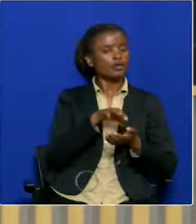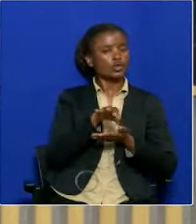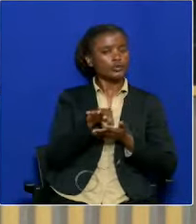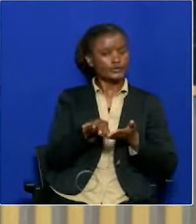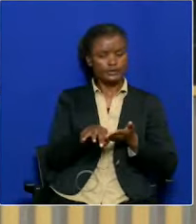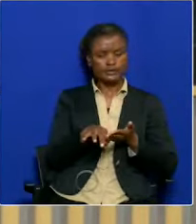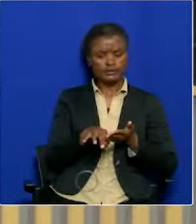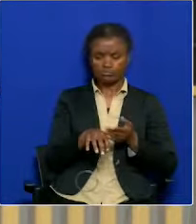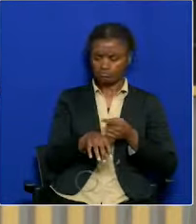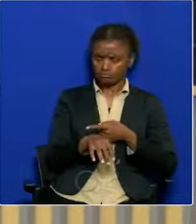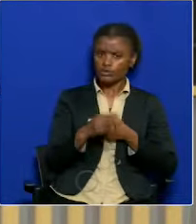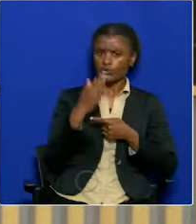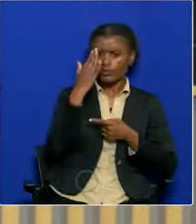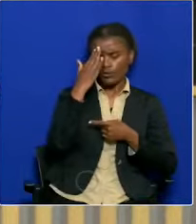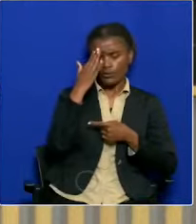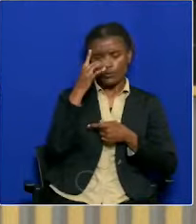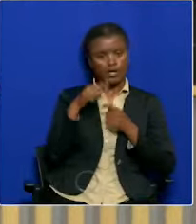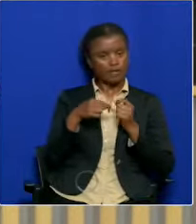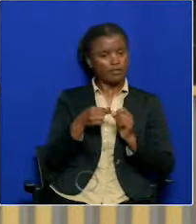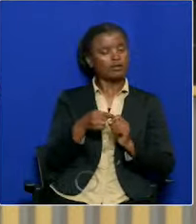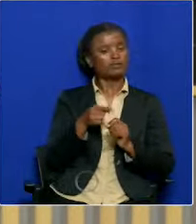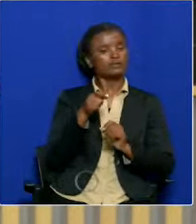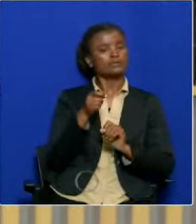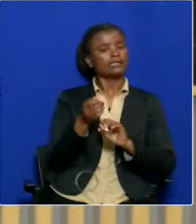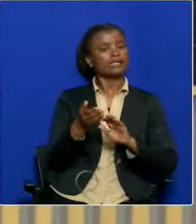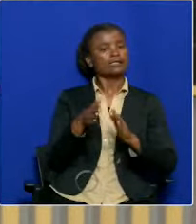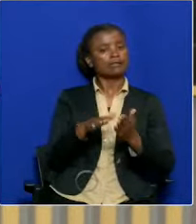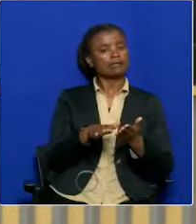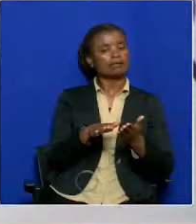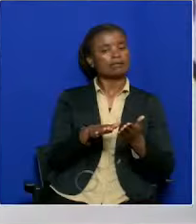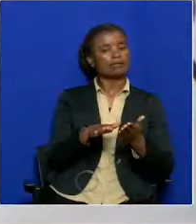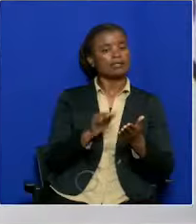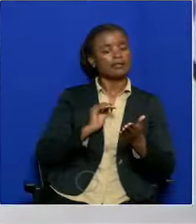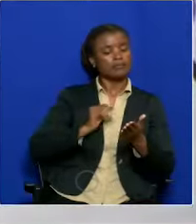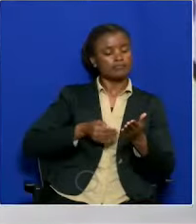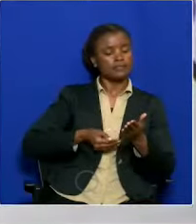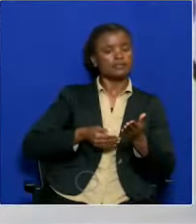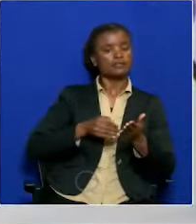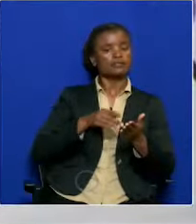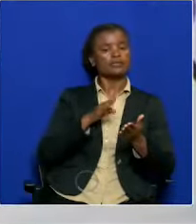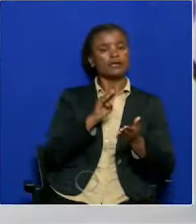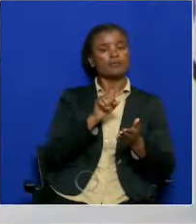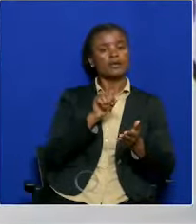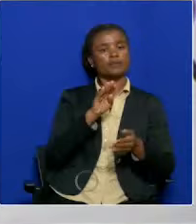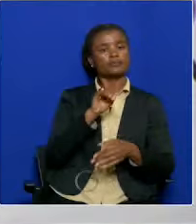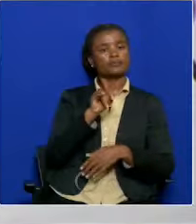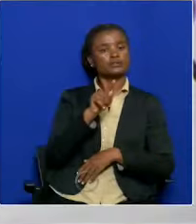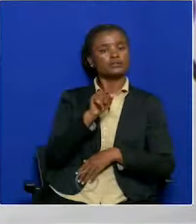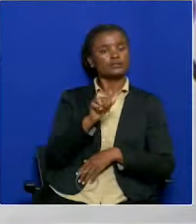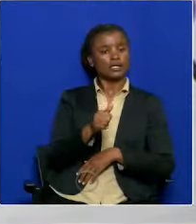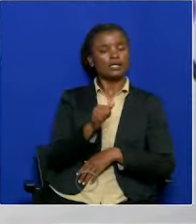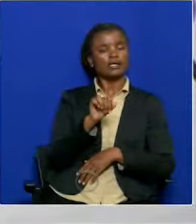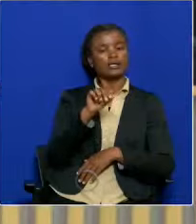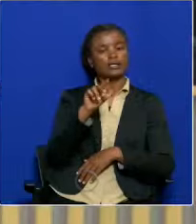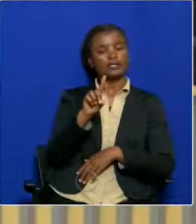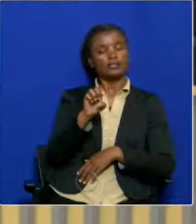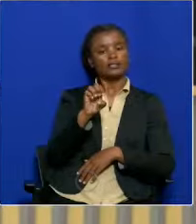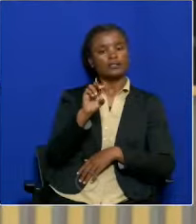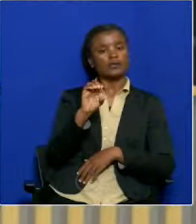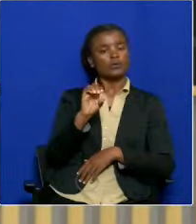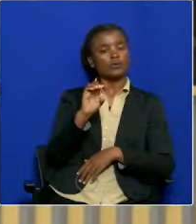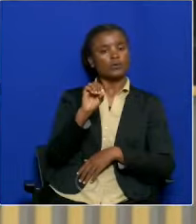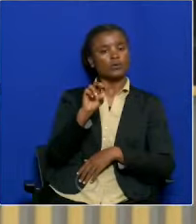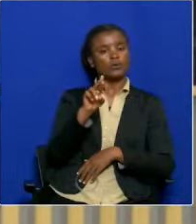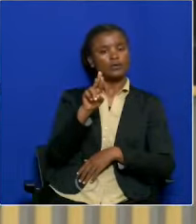the death of Ms. Babita Dekoran. Yes. The only thing you just did not get to know about was